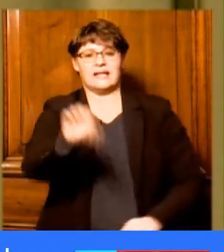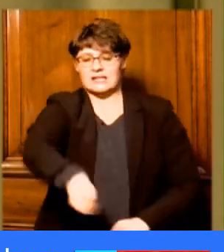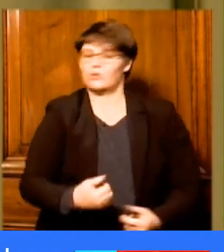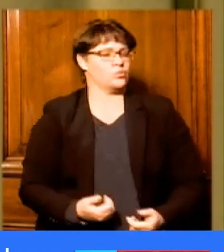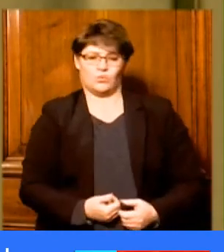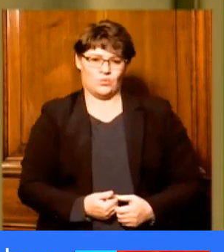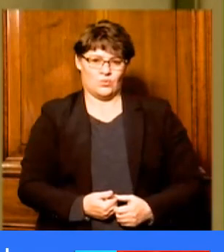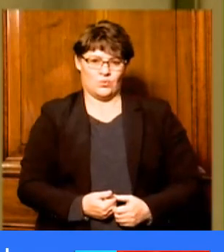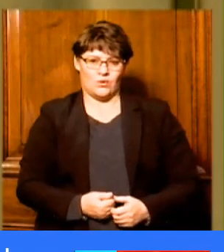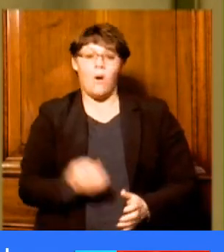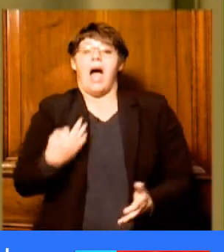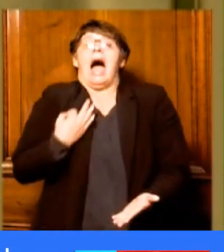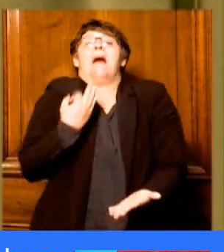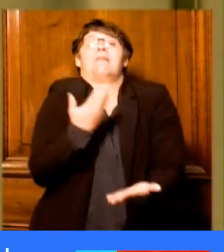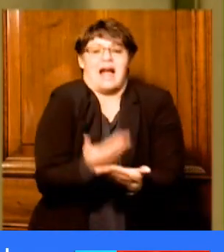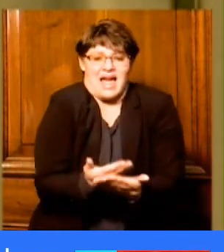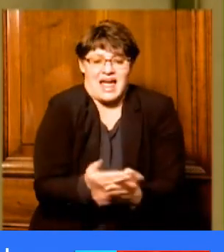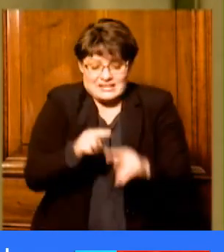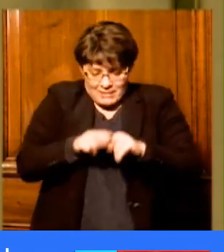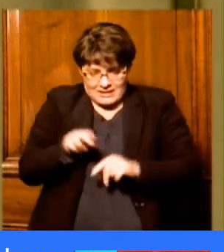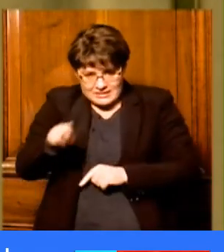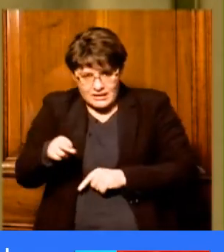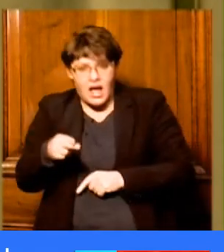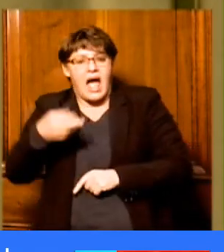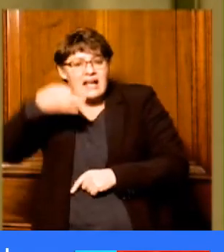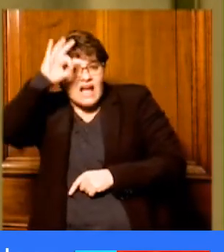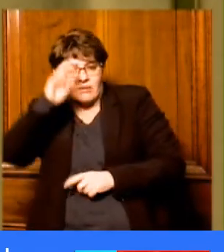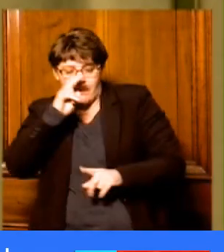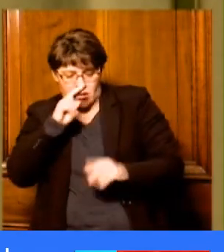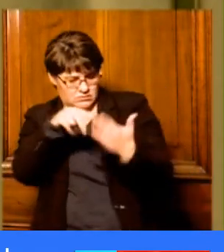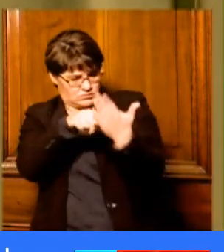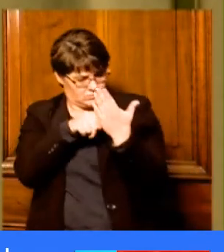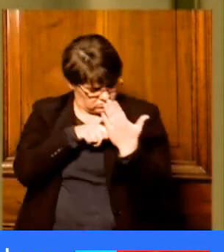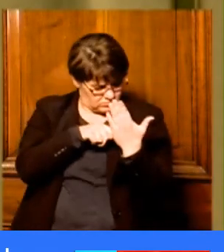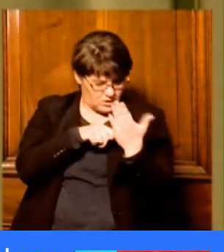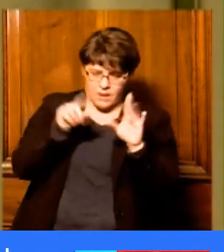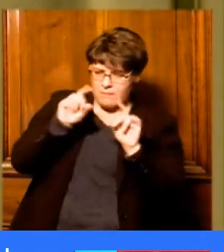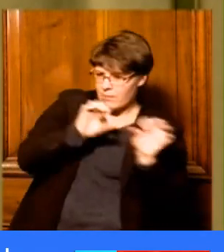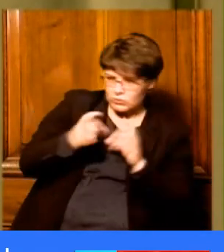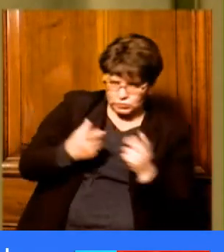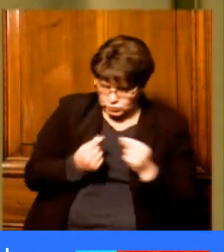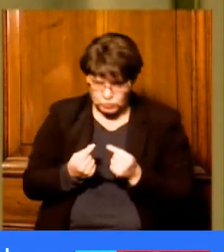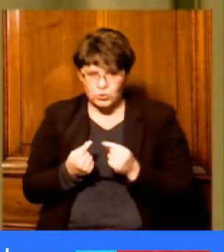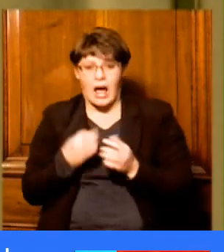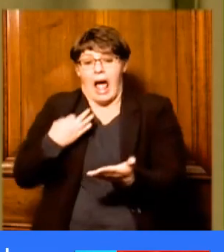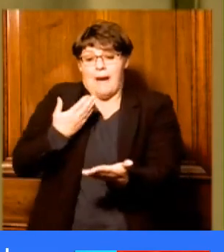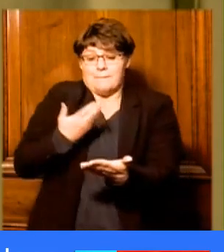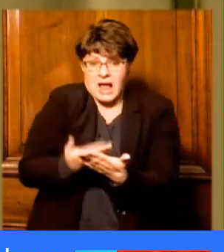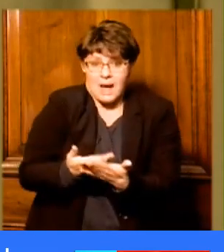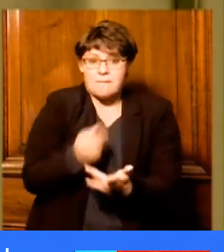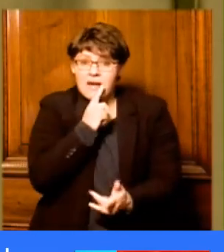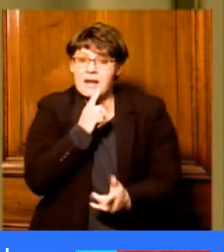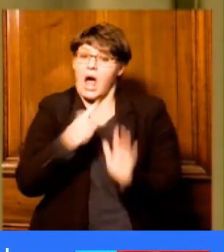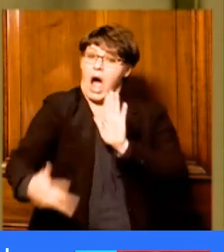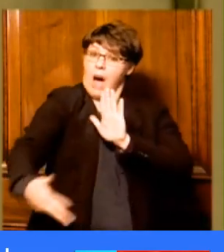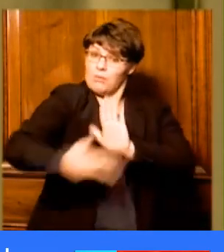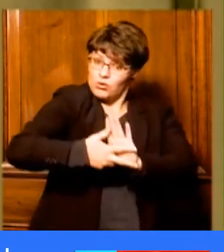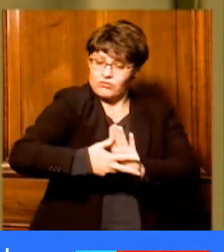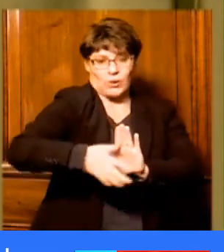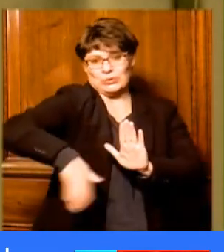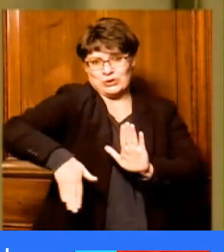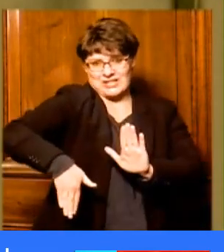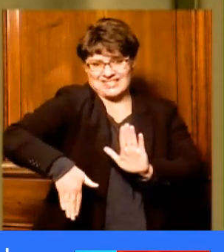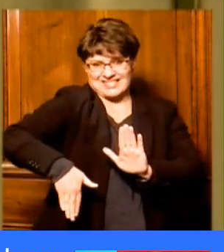Irrespective of how long government takes to process your permit, you can potentially say that you already have that permit, and we